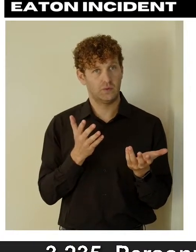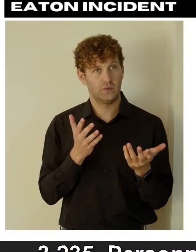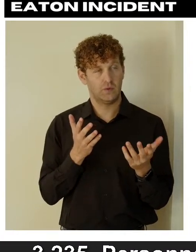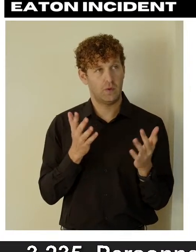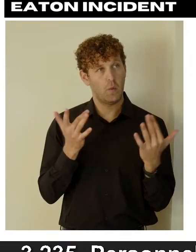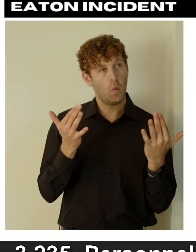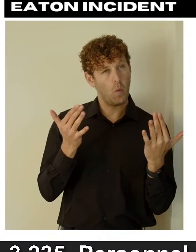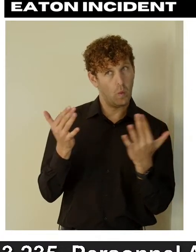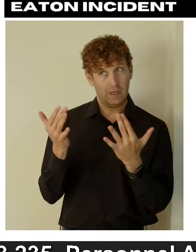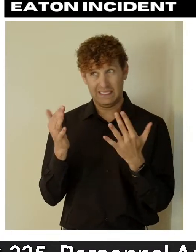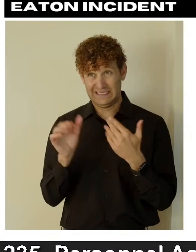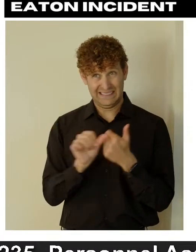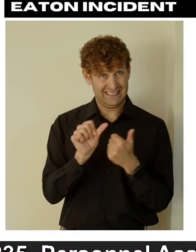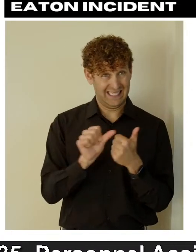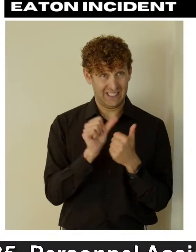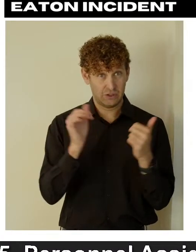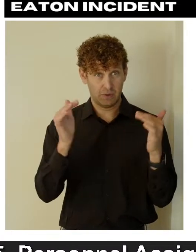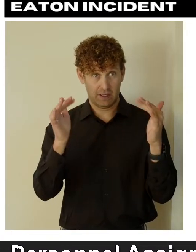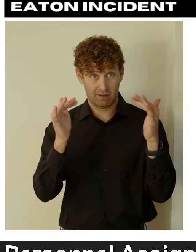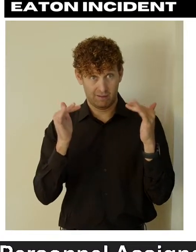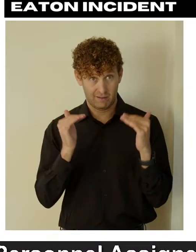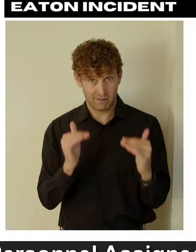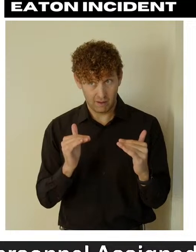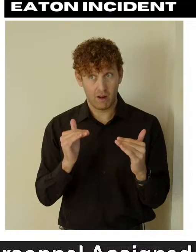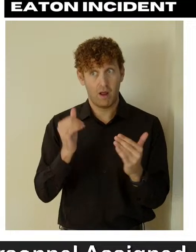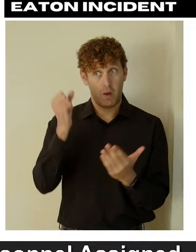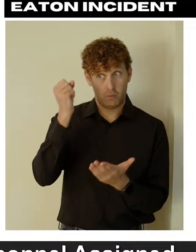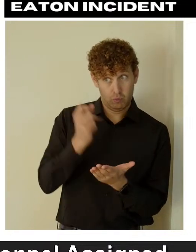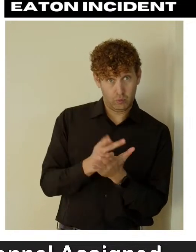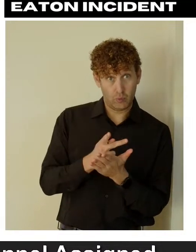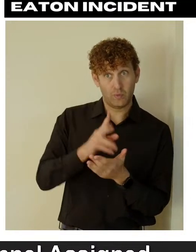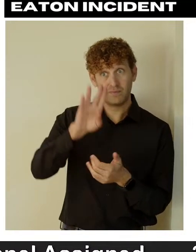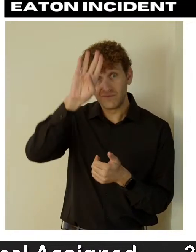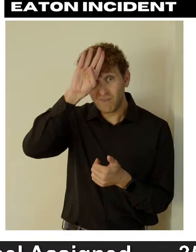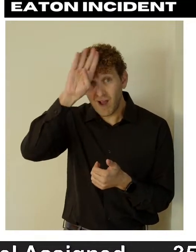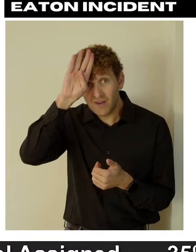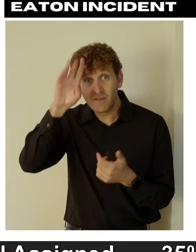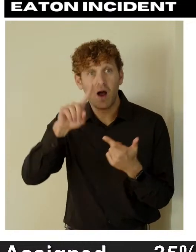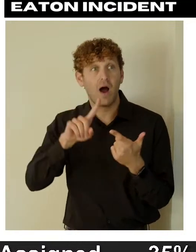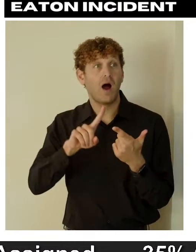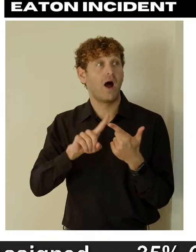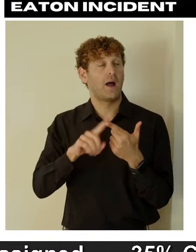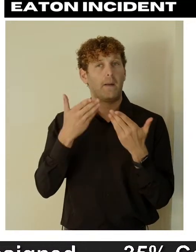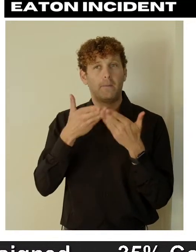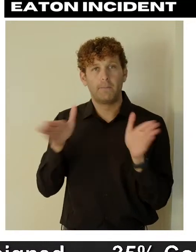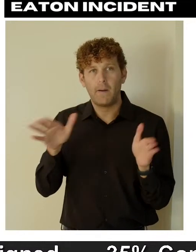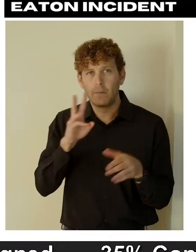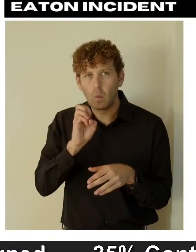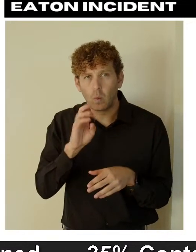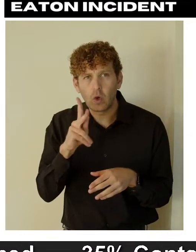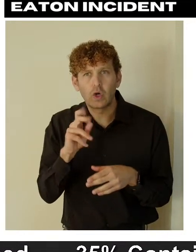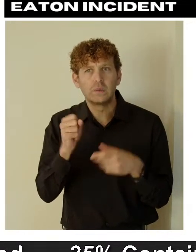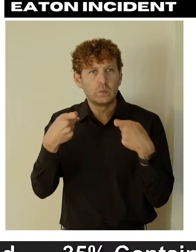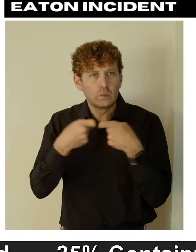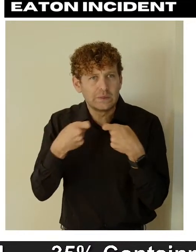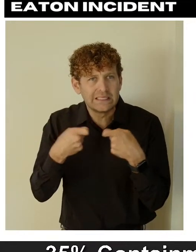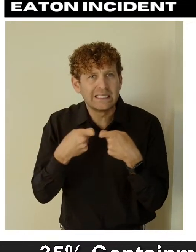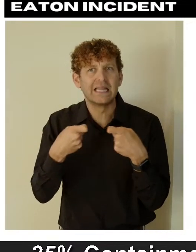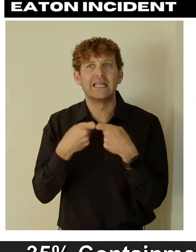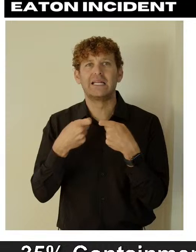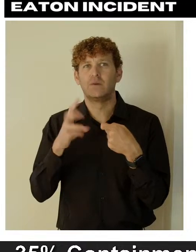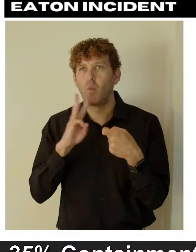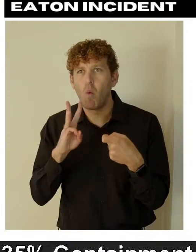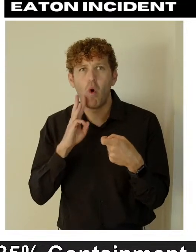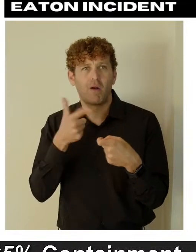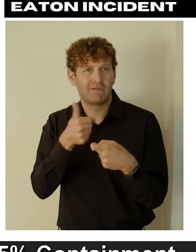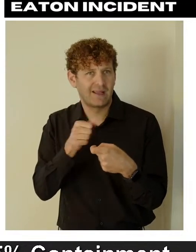these different departments: the fire department, public works, different utilities, public health, and of course the sheriff's department.